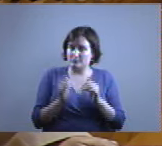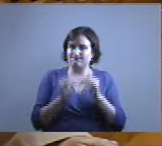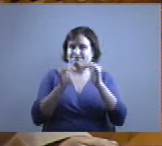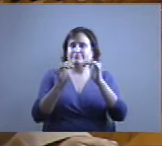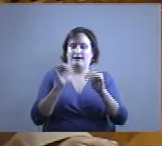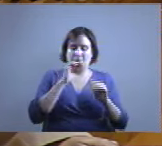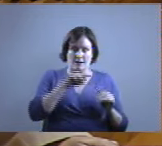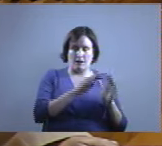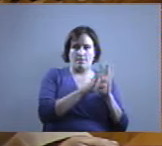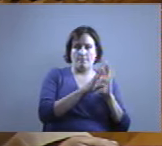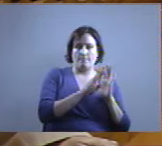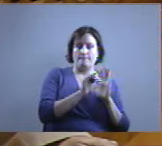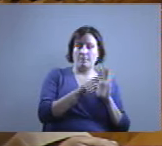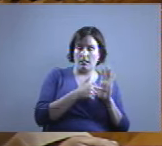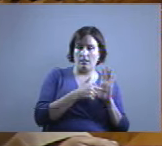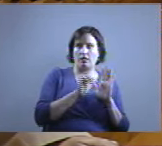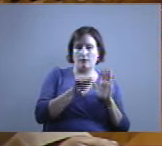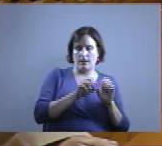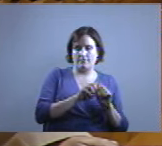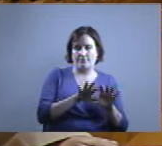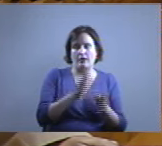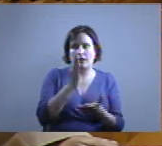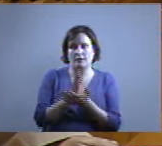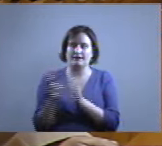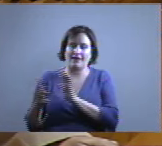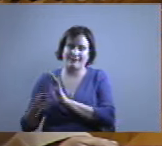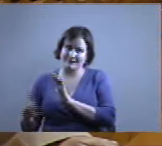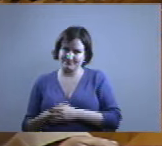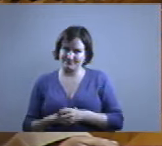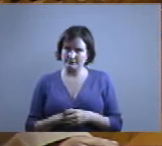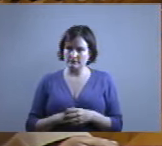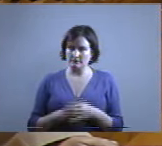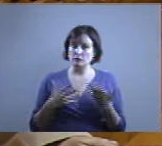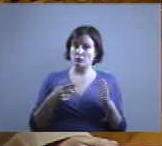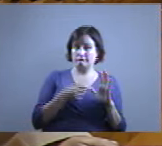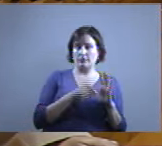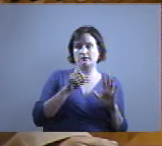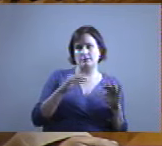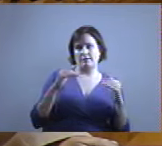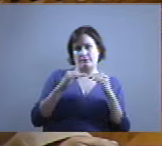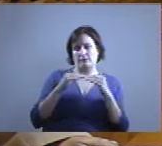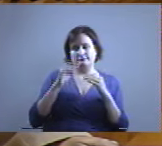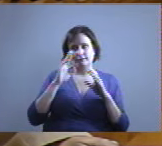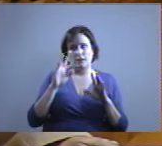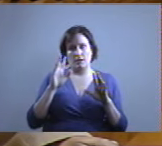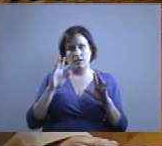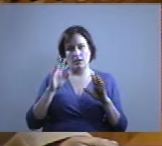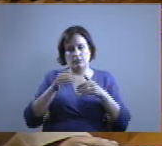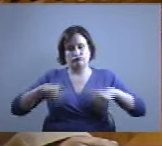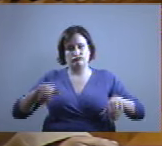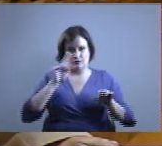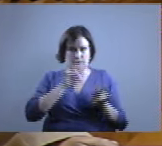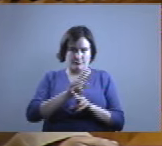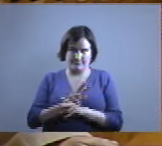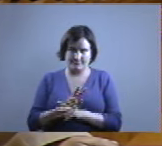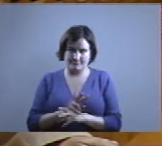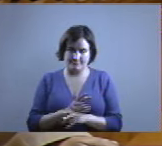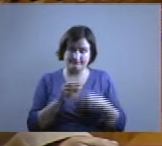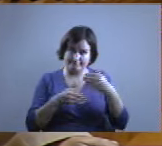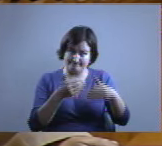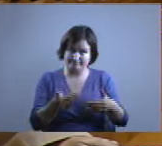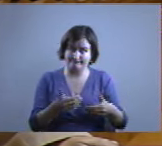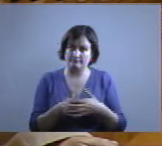once it becomes an act. The procedure to enforce this bill should be fair and objective. Honourable Deputy Speaker, COPES believes that the